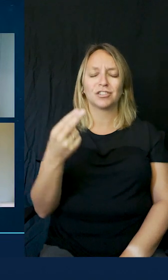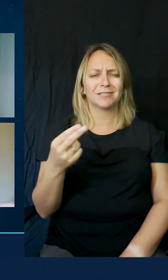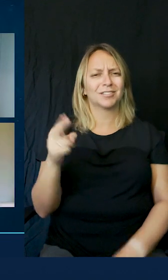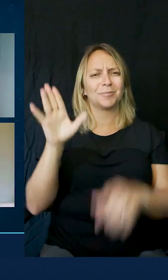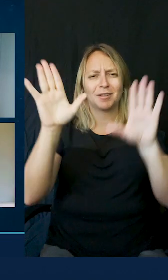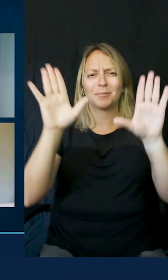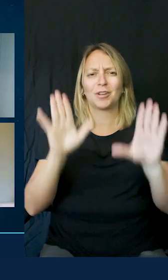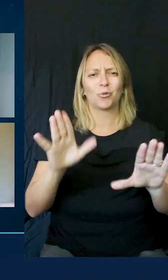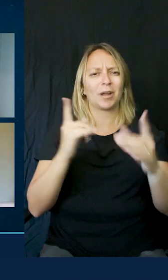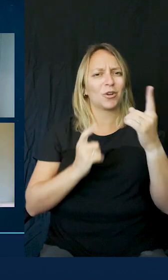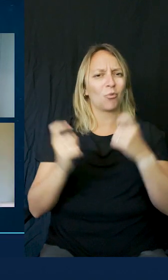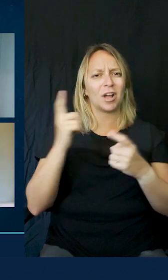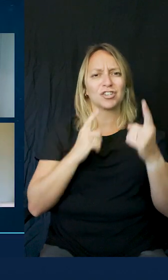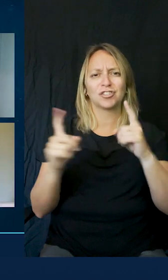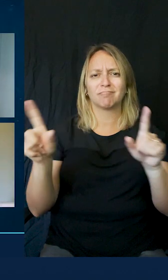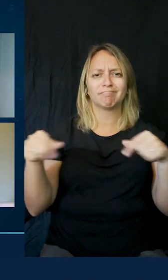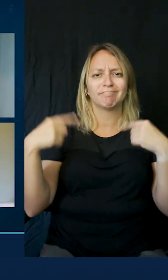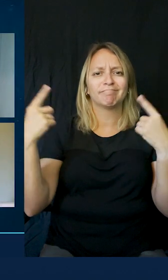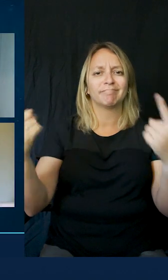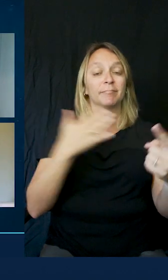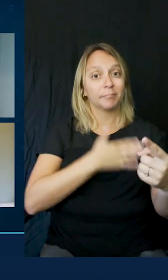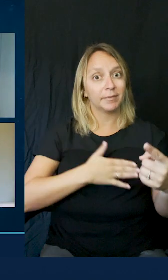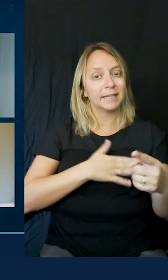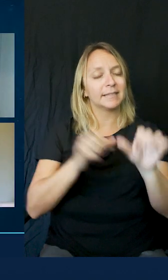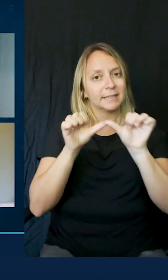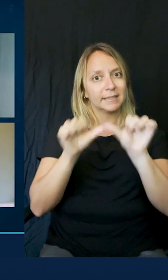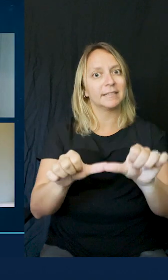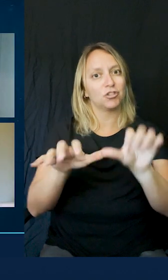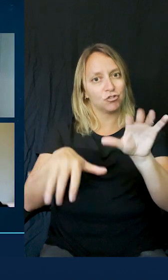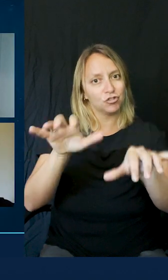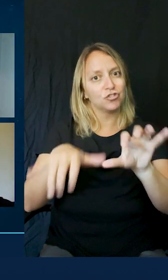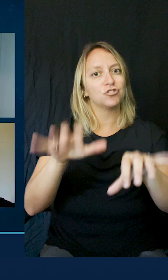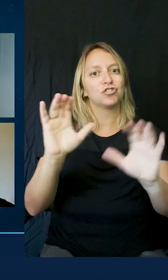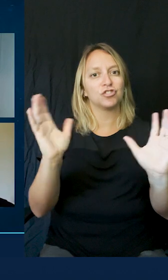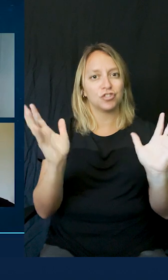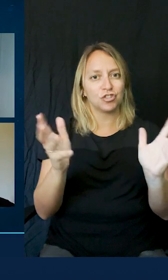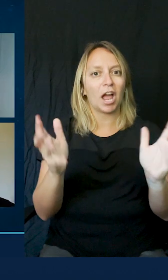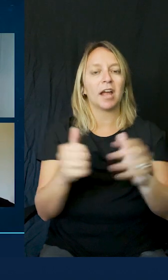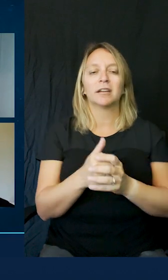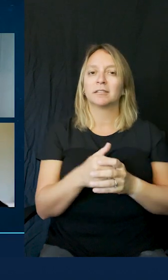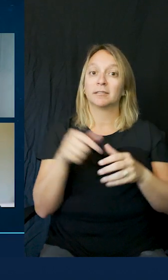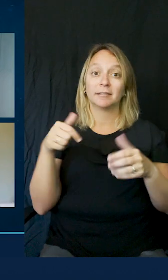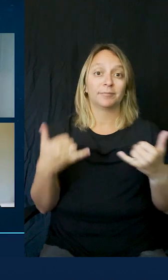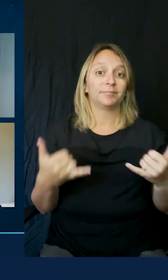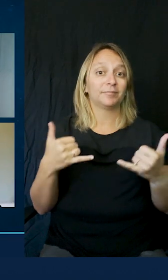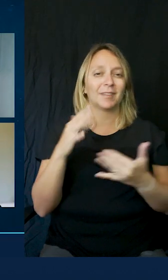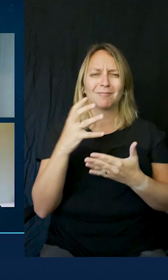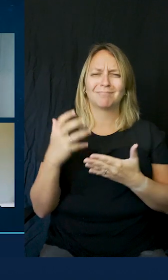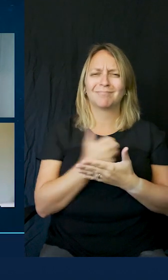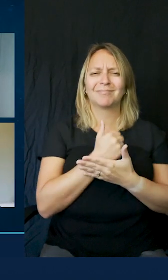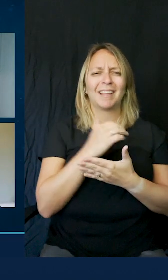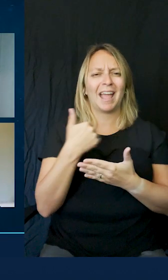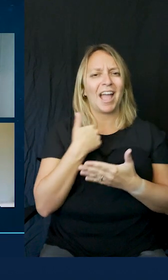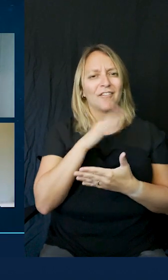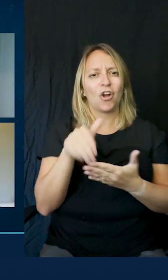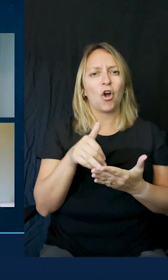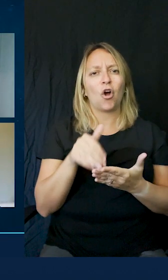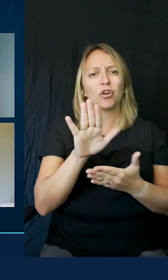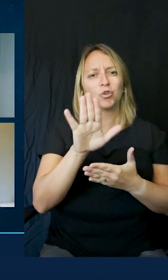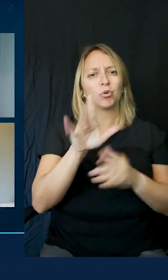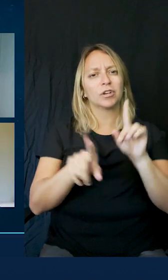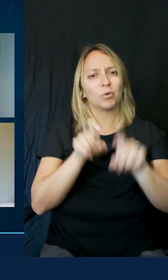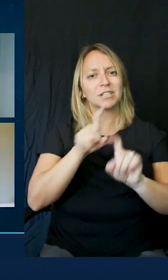throughout the evening. Please do, folks, continue to put questions into the chat. This is your opportunity to have all your Orca questions